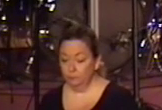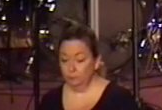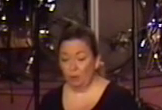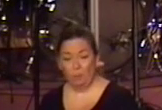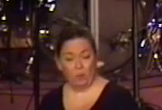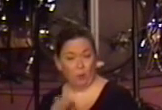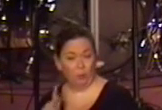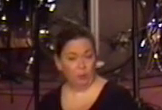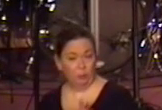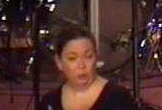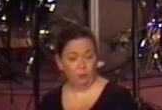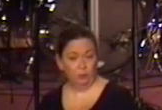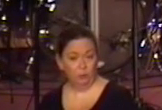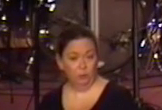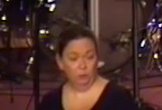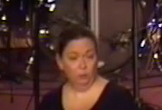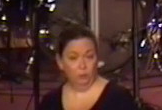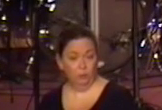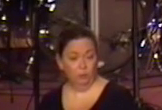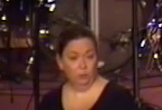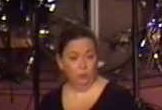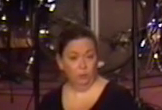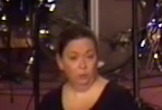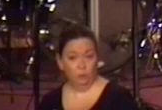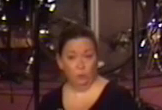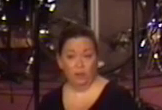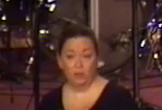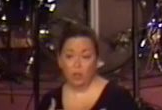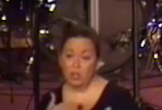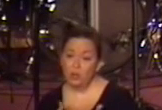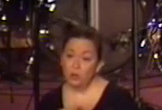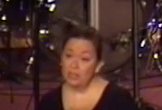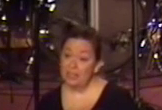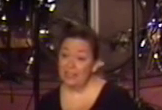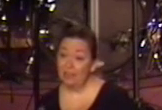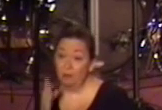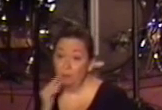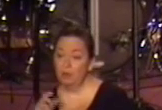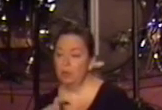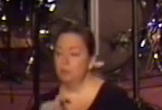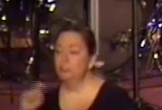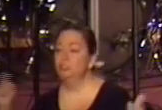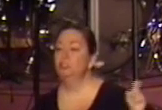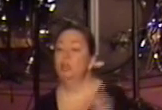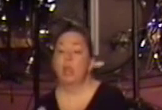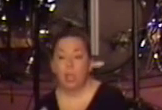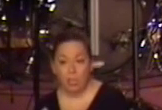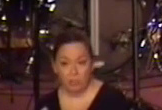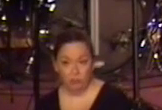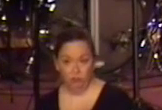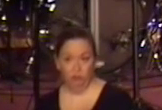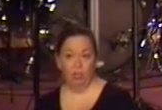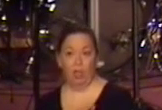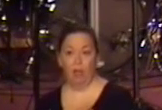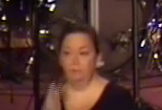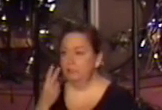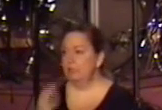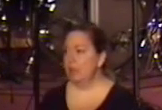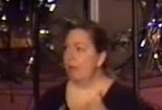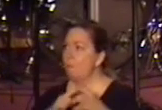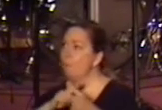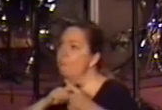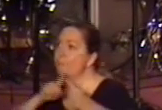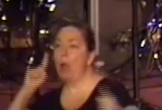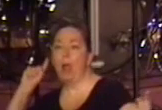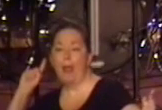most people that have a near-death experience change dramatically, don't they? Boy, they see life in a whole